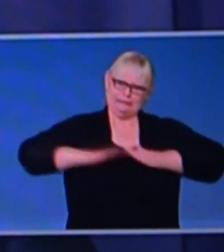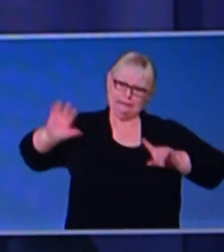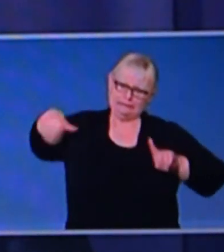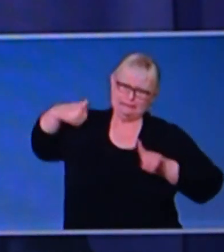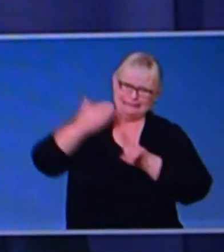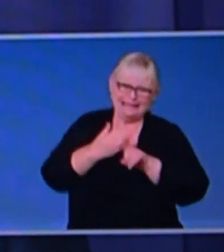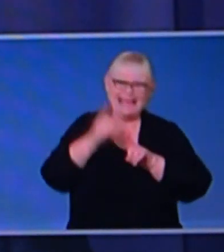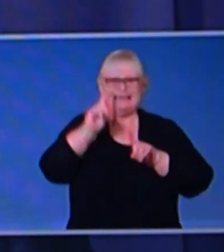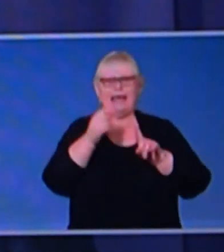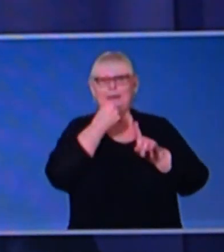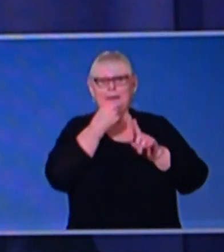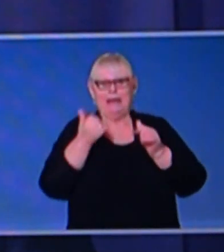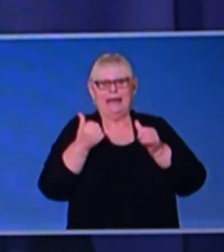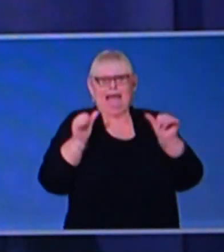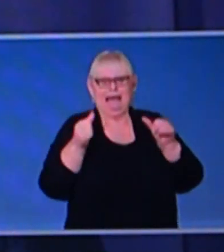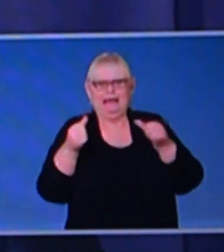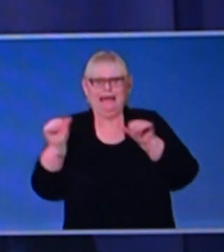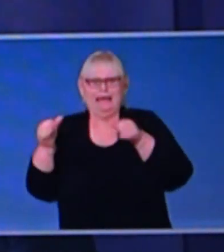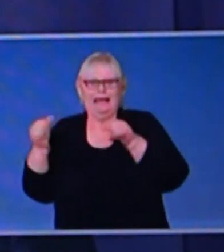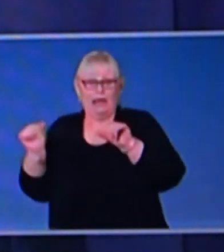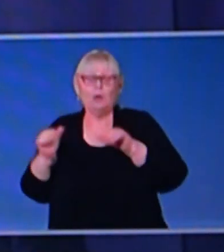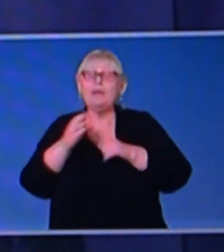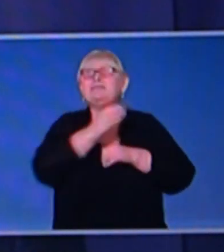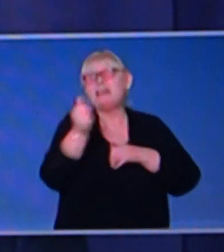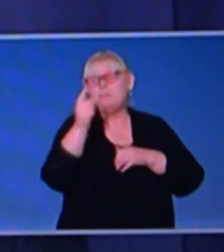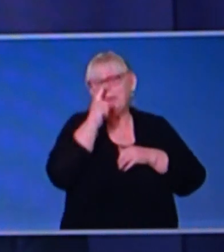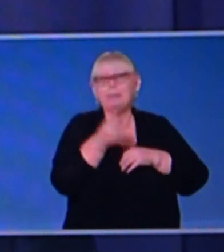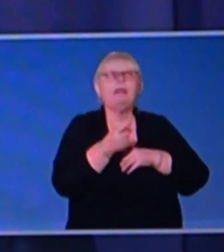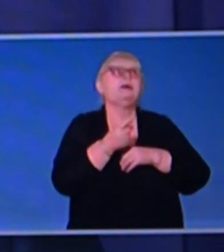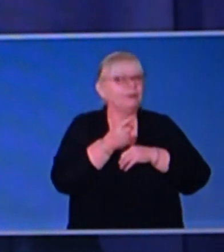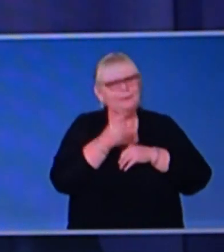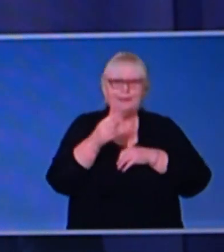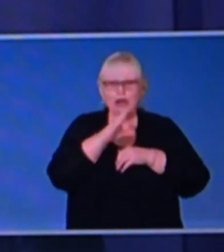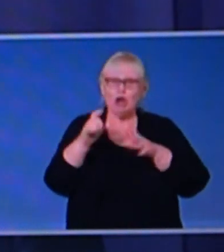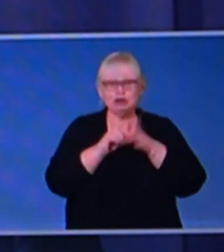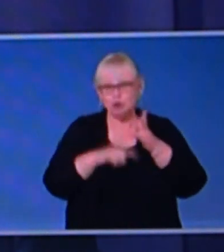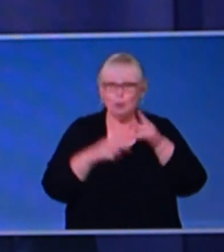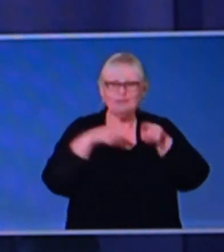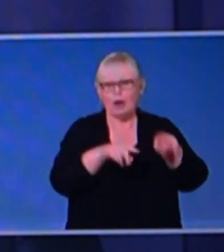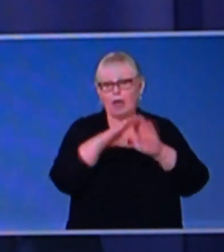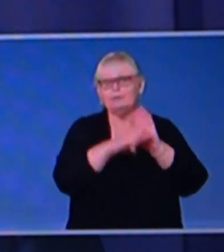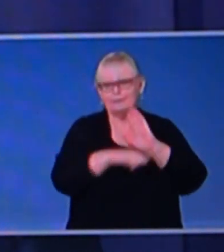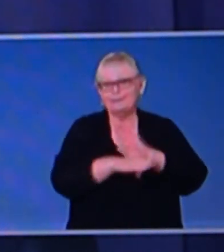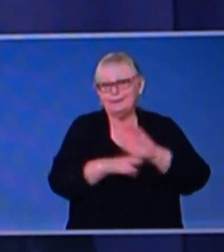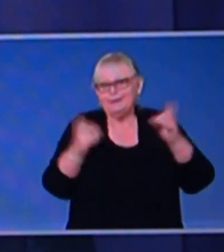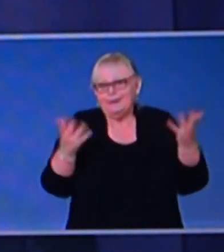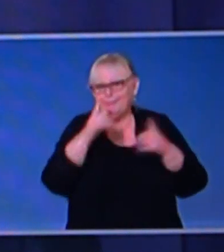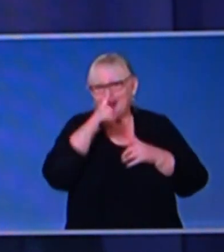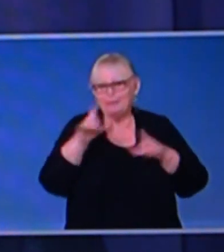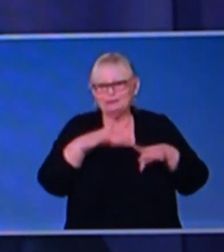Sure, there's been some rather high-profile examples of those who haven't done that, and I think Australians have expressed their views on that pretty